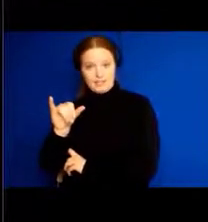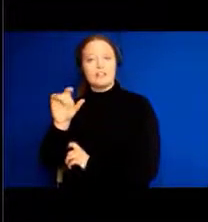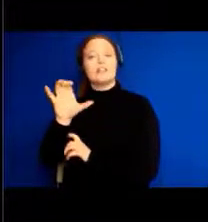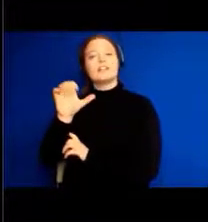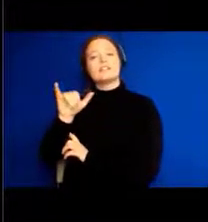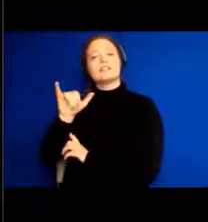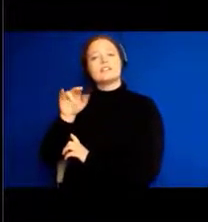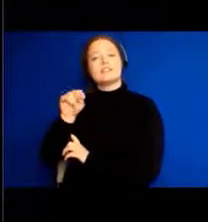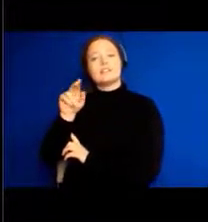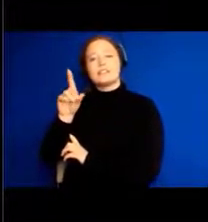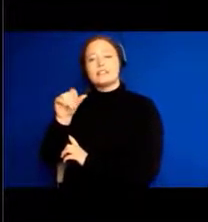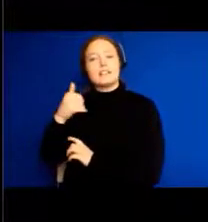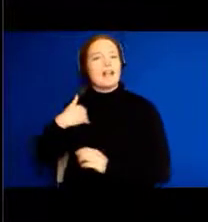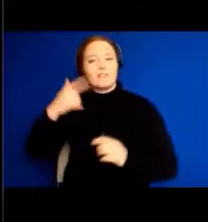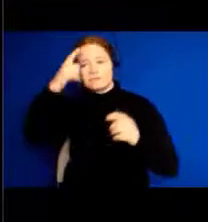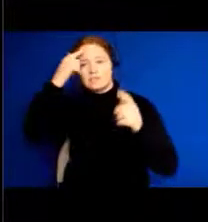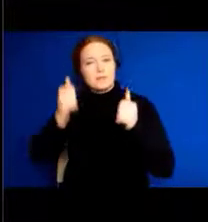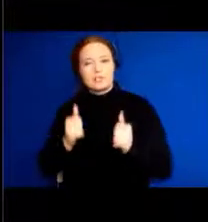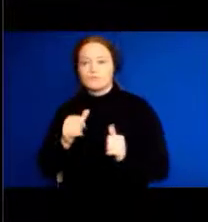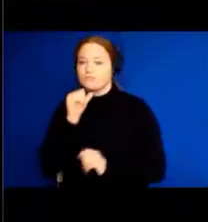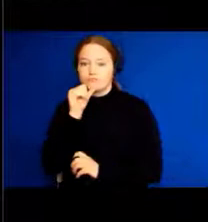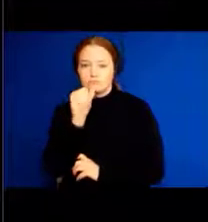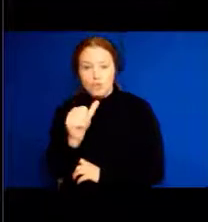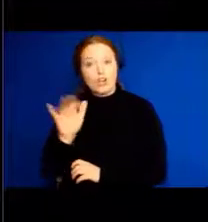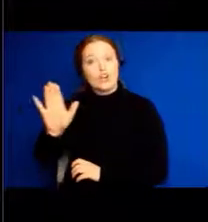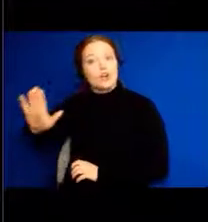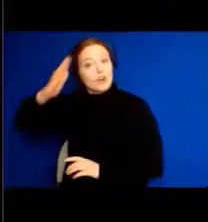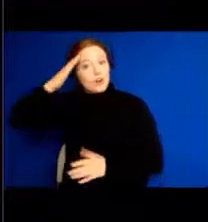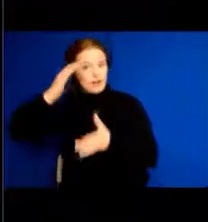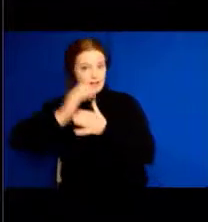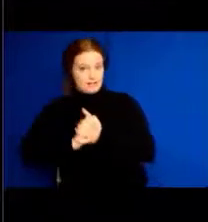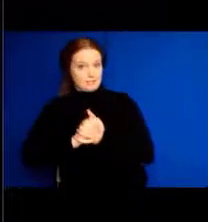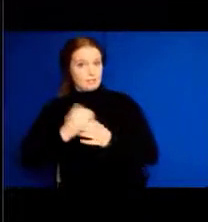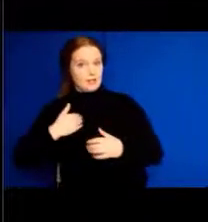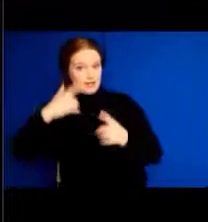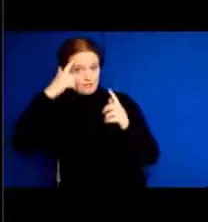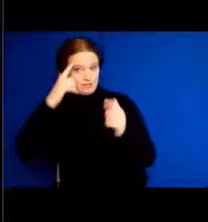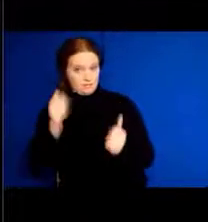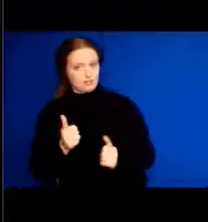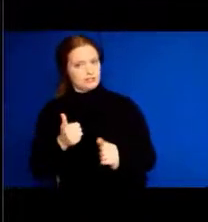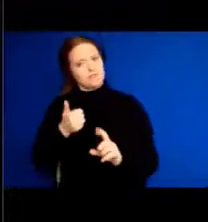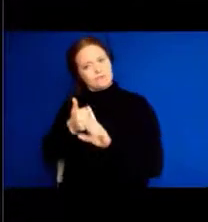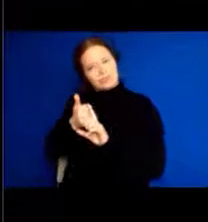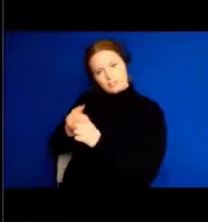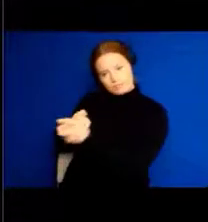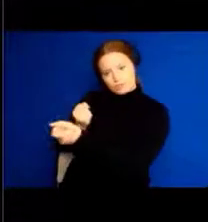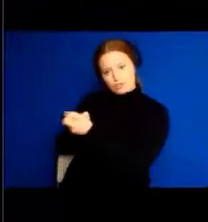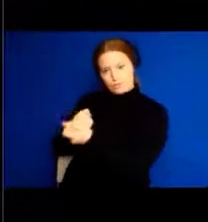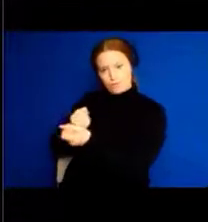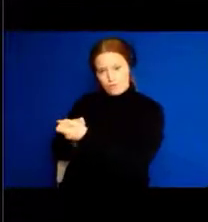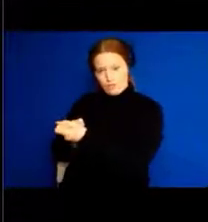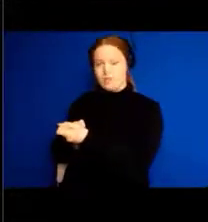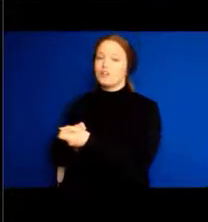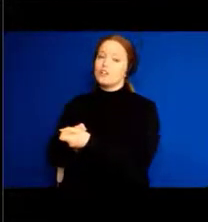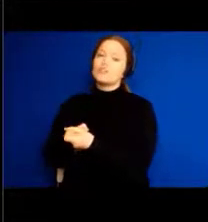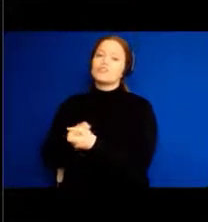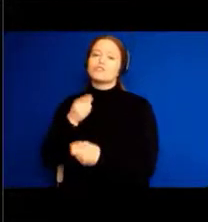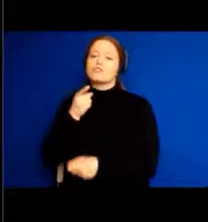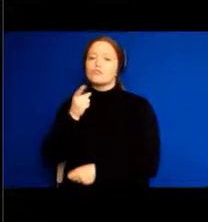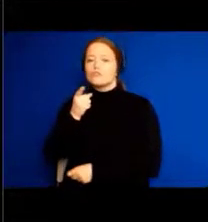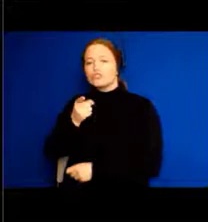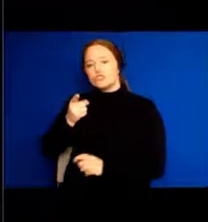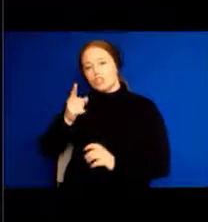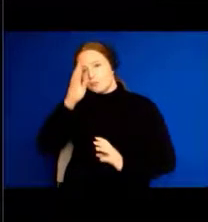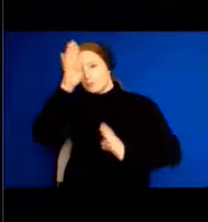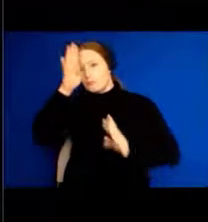the things that meant so much to both her and her husband in living well with dementia. And you